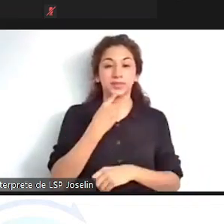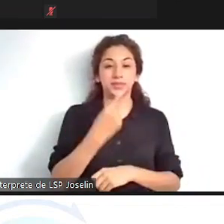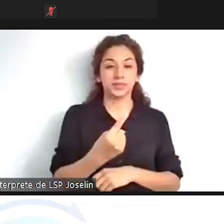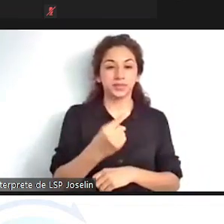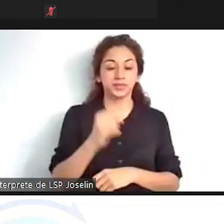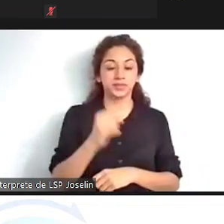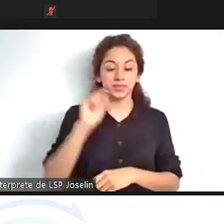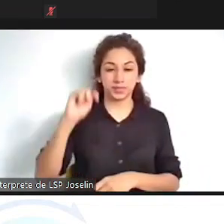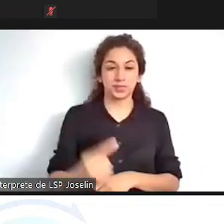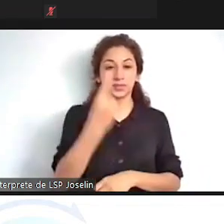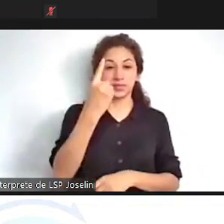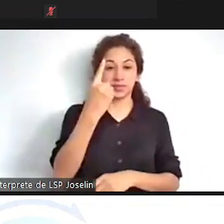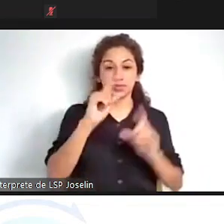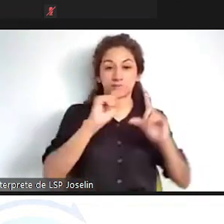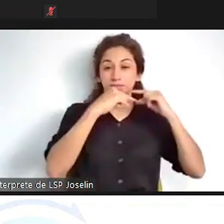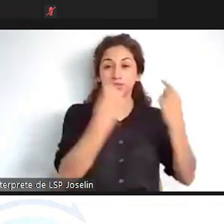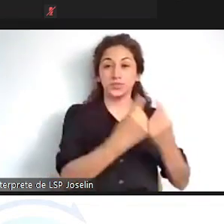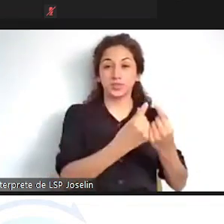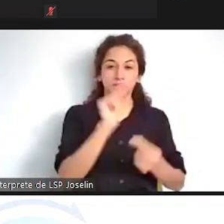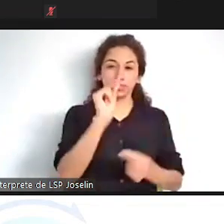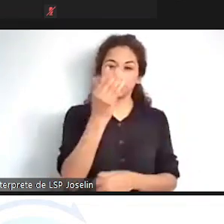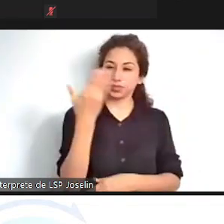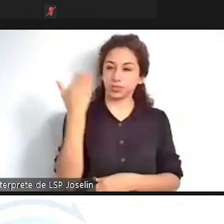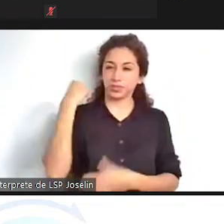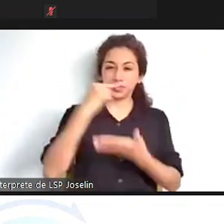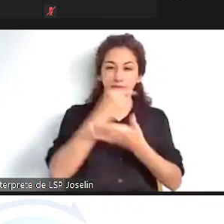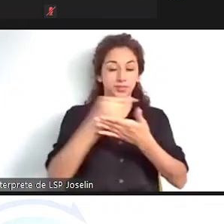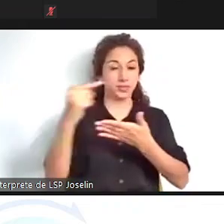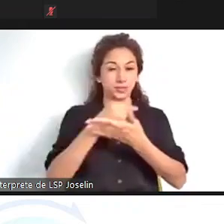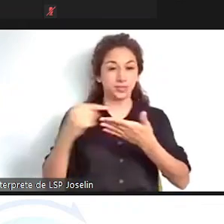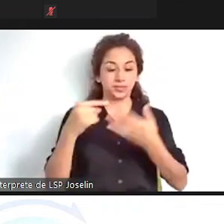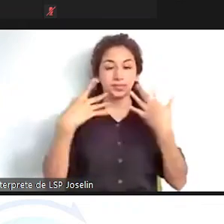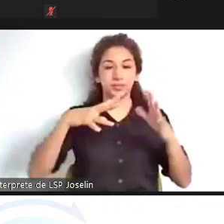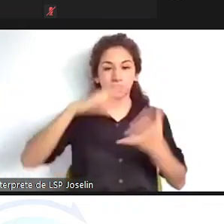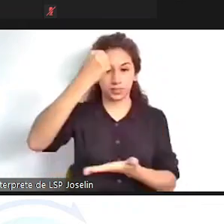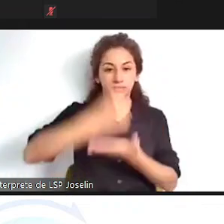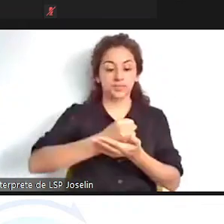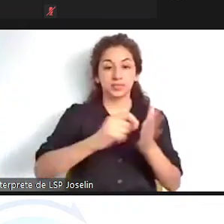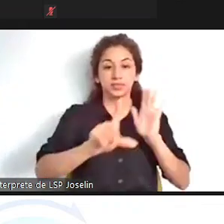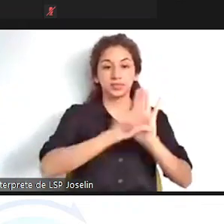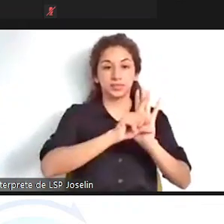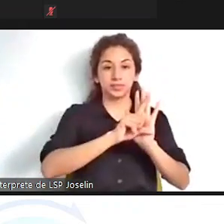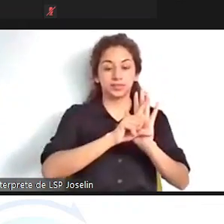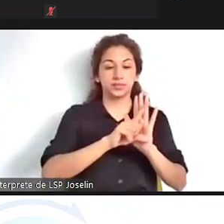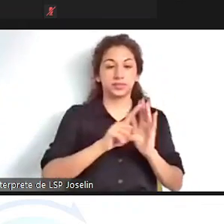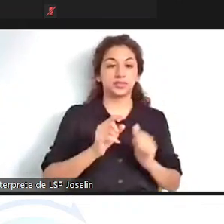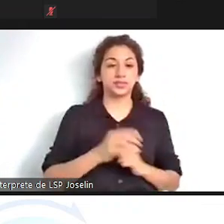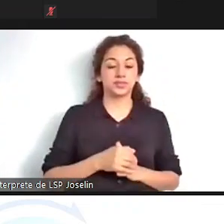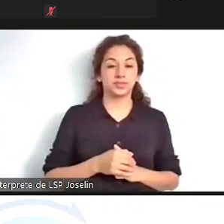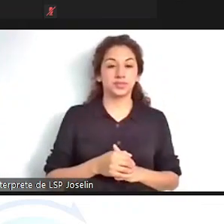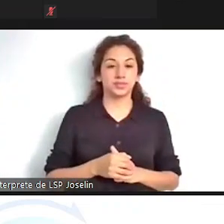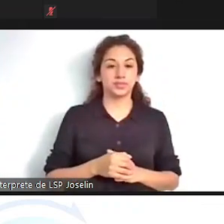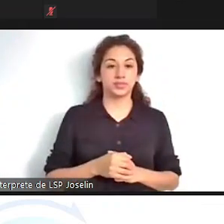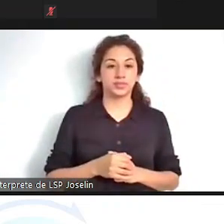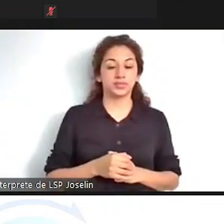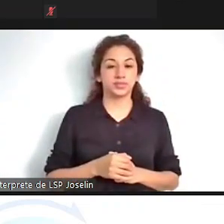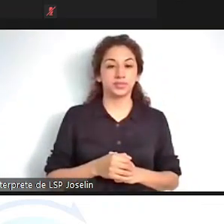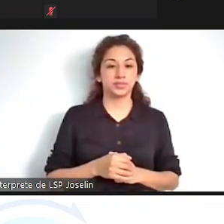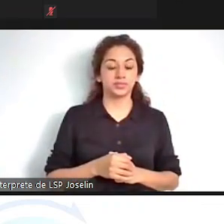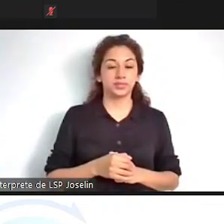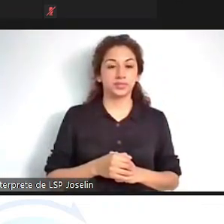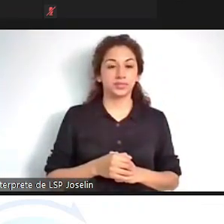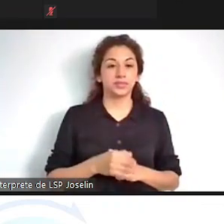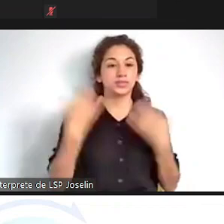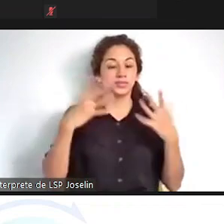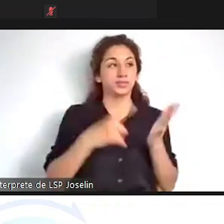and as was mentioned in the first panel a week ago they adopted uh they passed a lot to require the